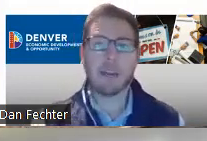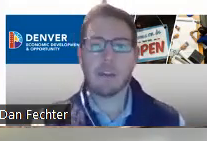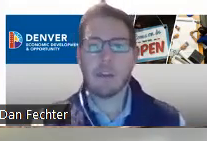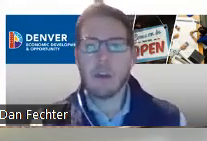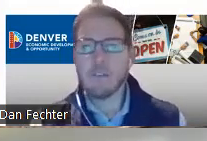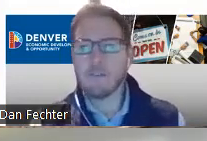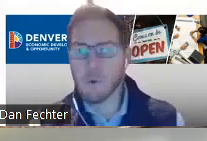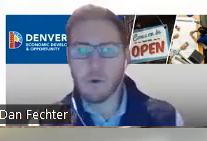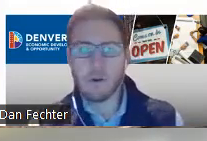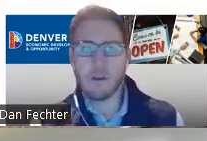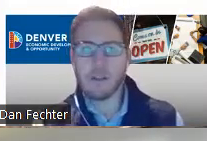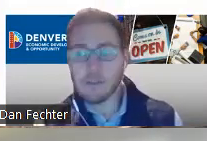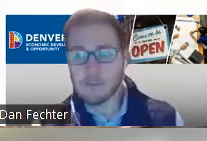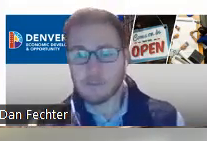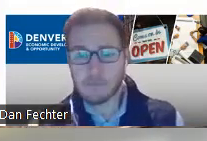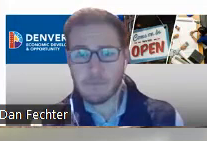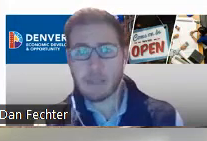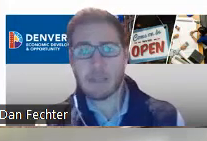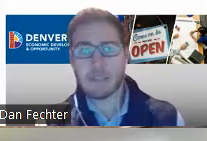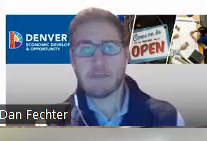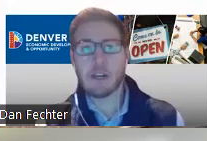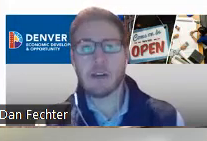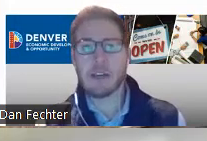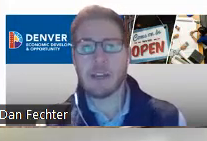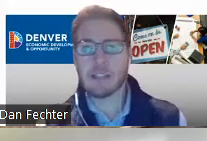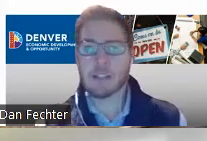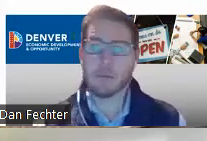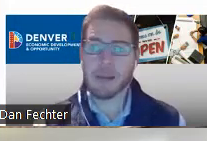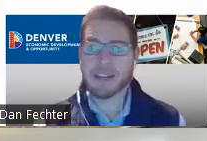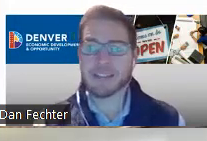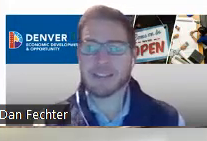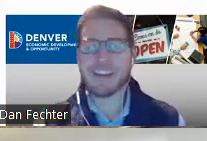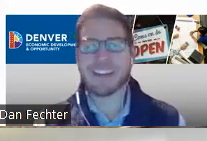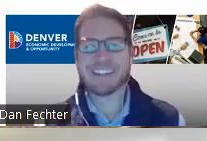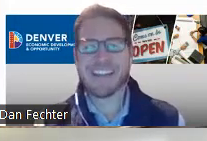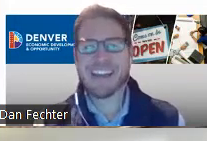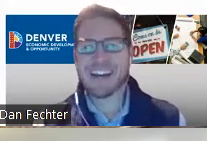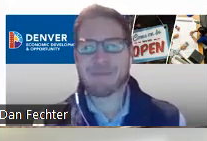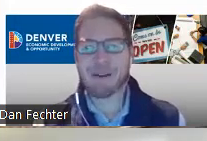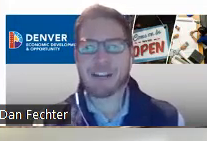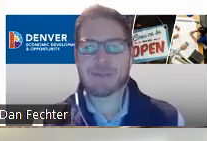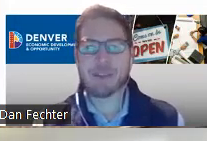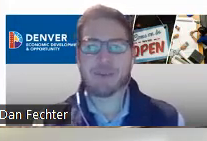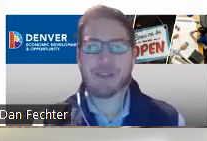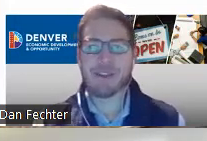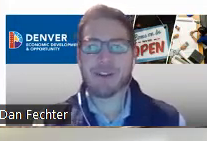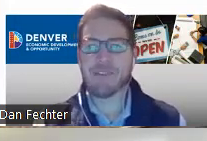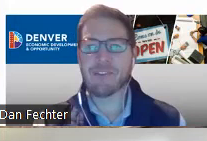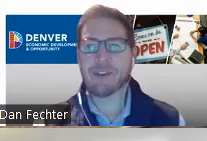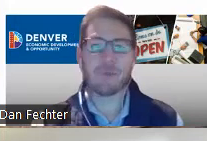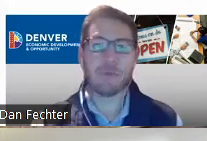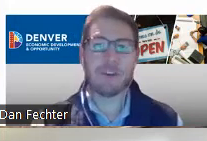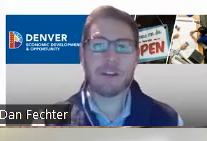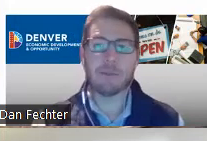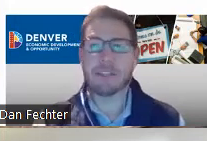AMI. For the Denver area, as determined by HUD, approximately 1/3 of the